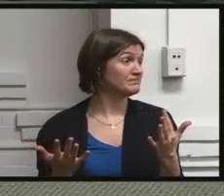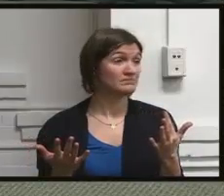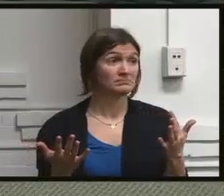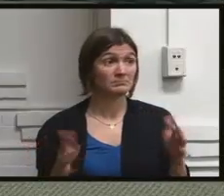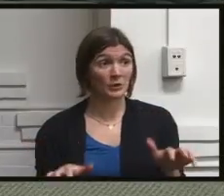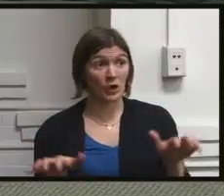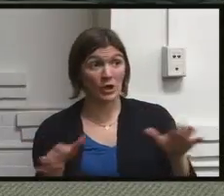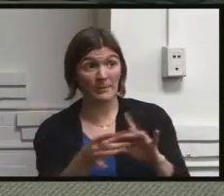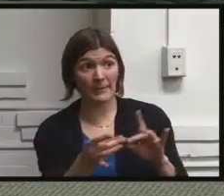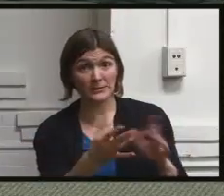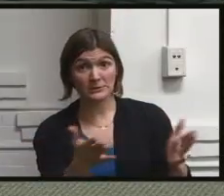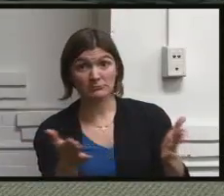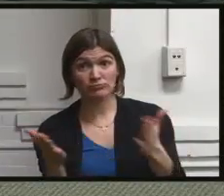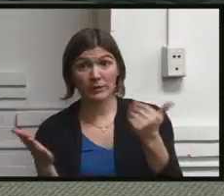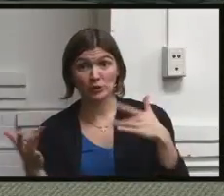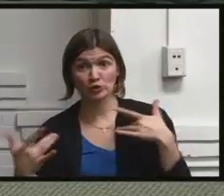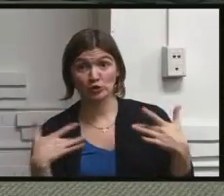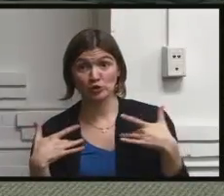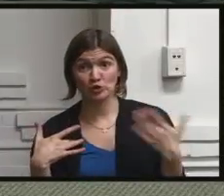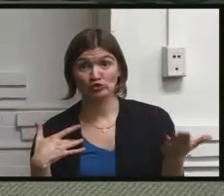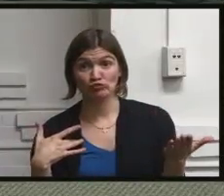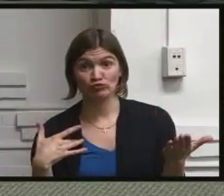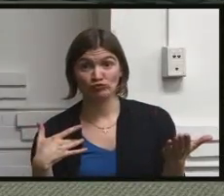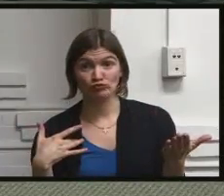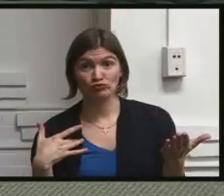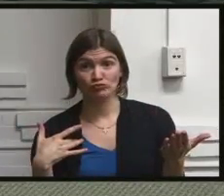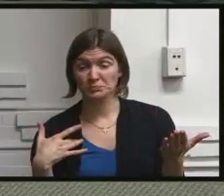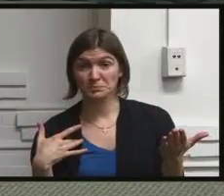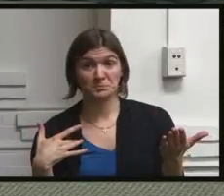Any inquiry or comments from anybody who's in attendance?